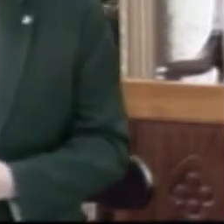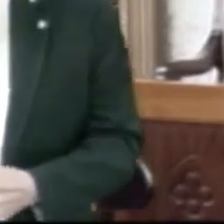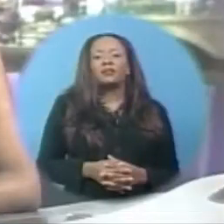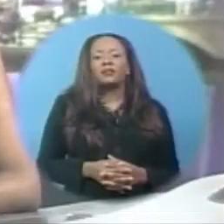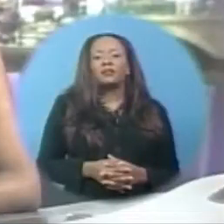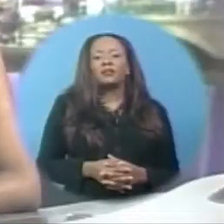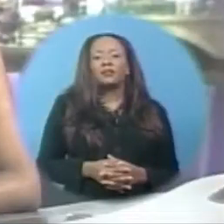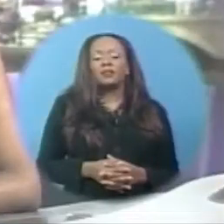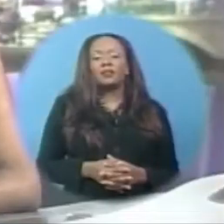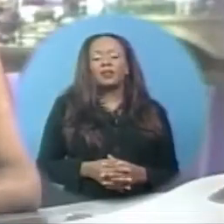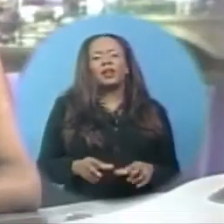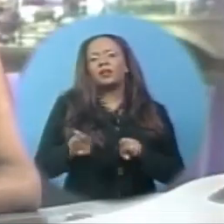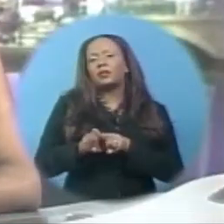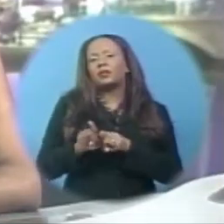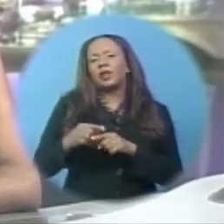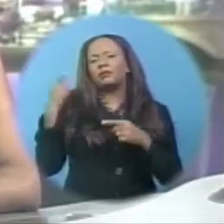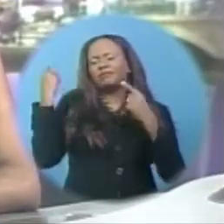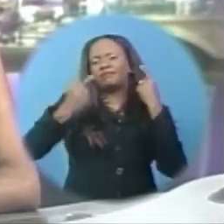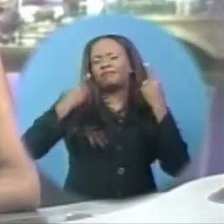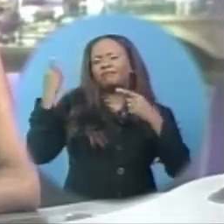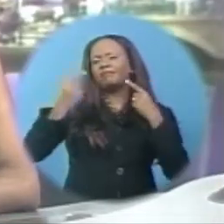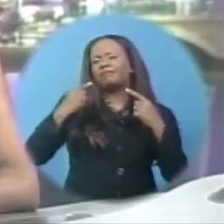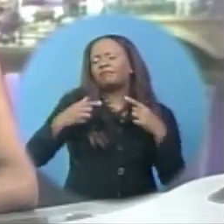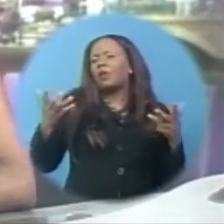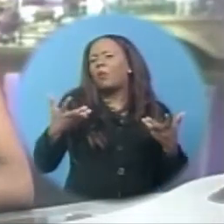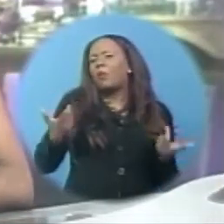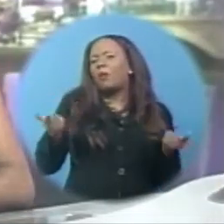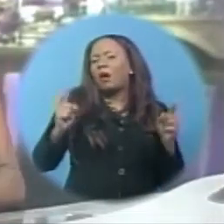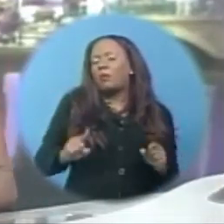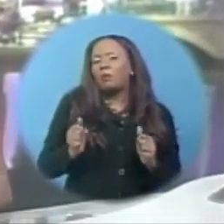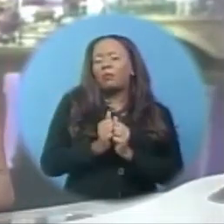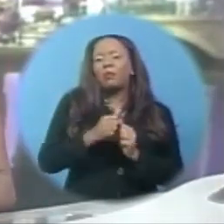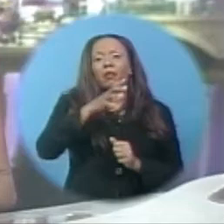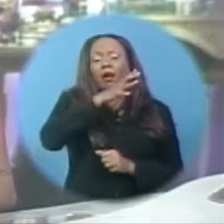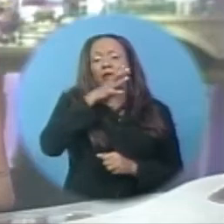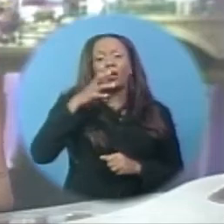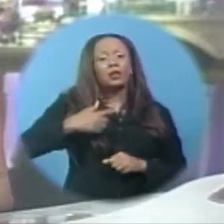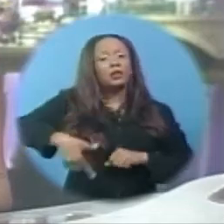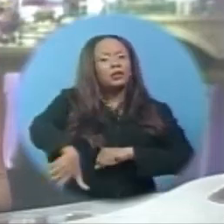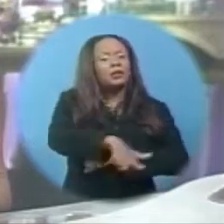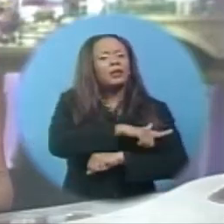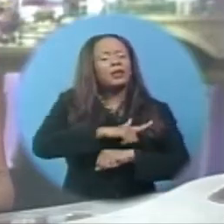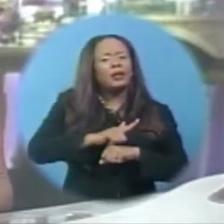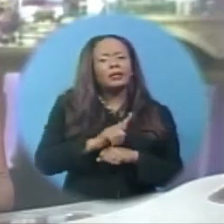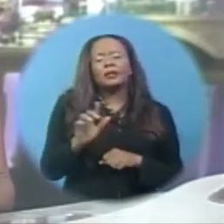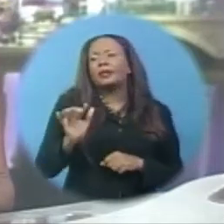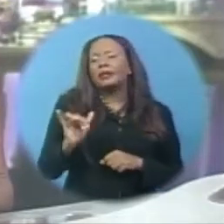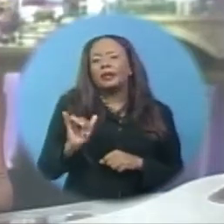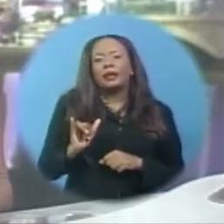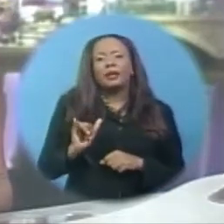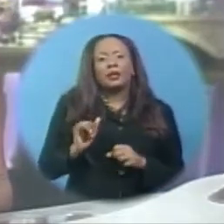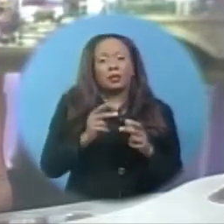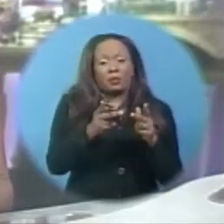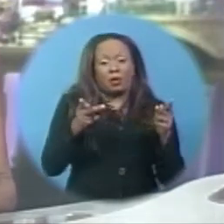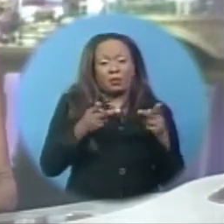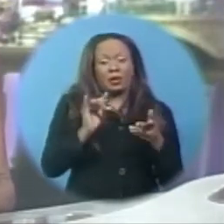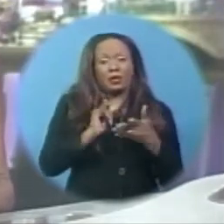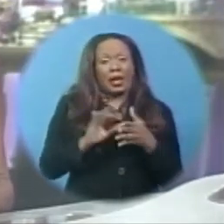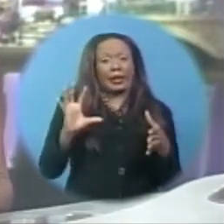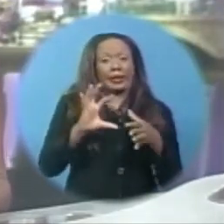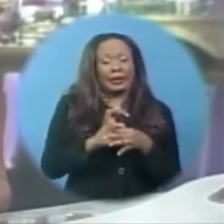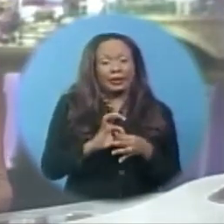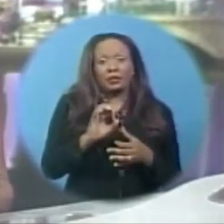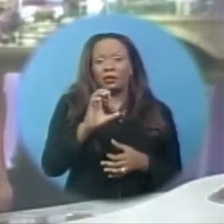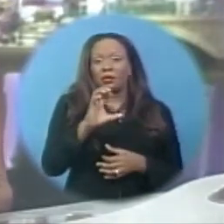President. Professor Fraser is also concerned about what will happen to the agricultural land, including properties on them. Much